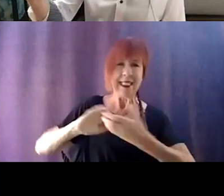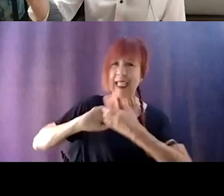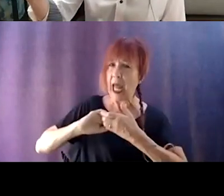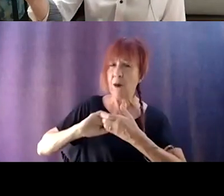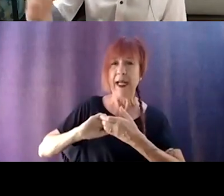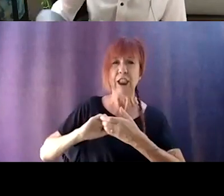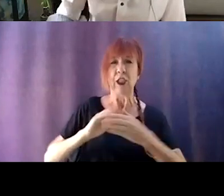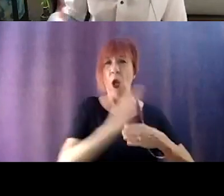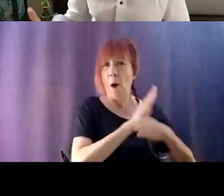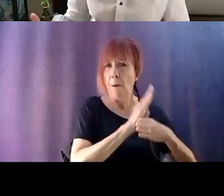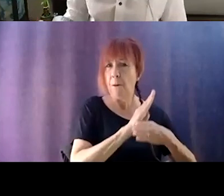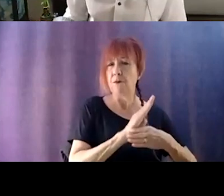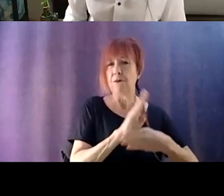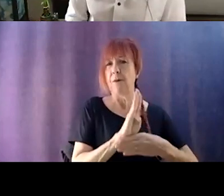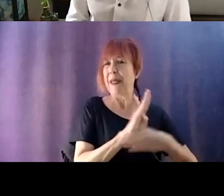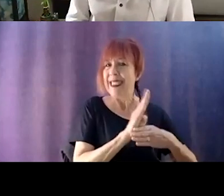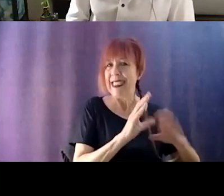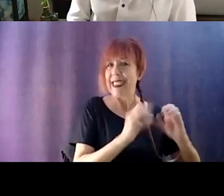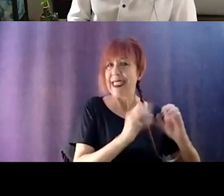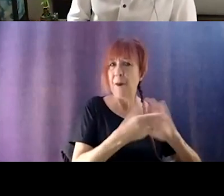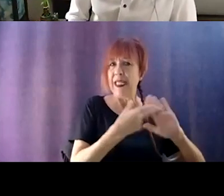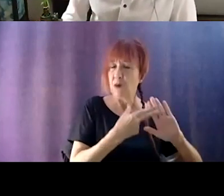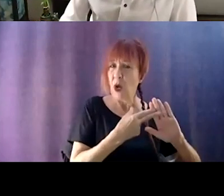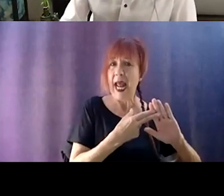think about collaborating with other people?